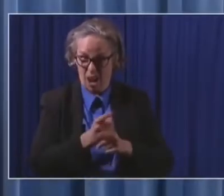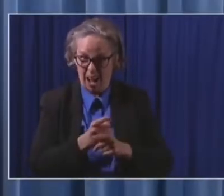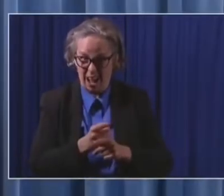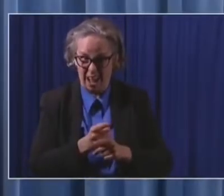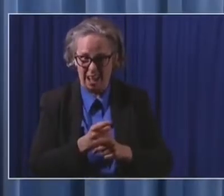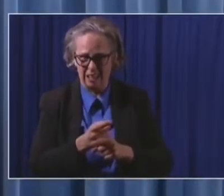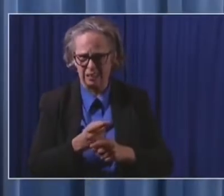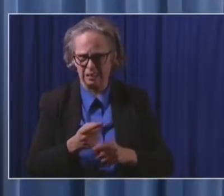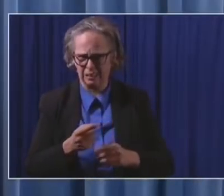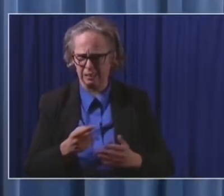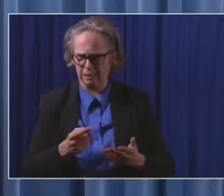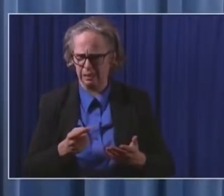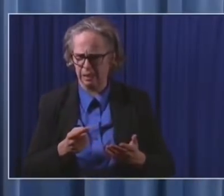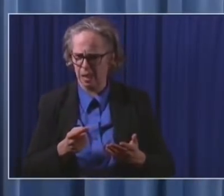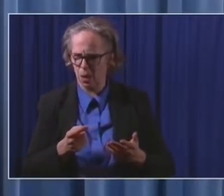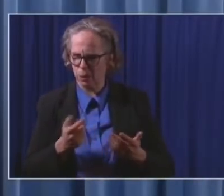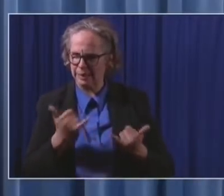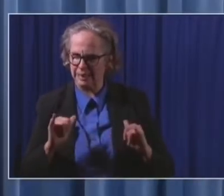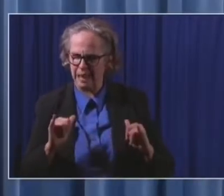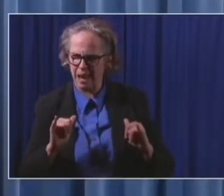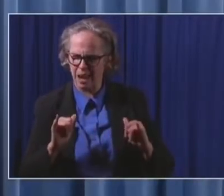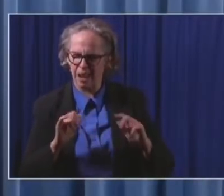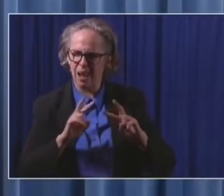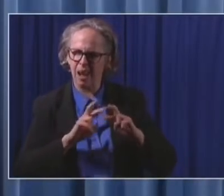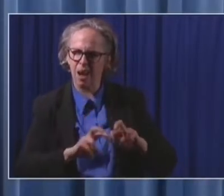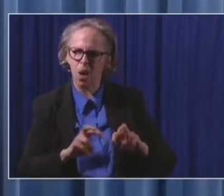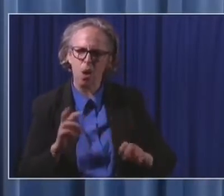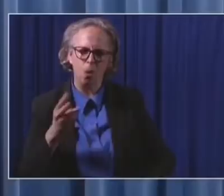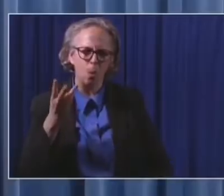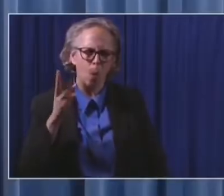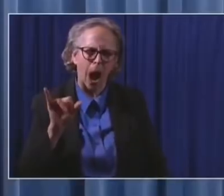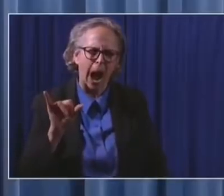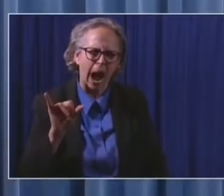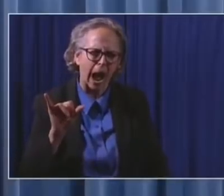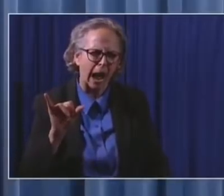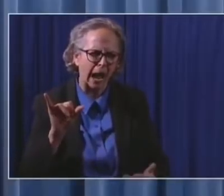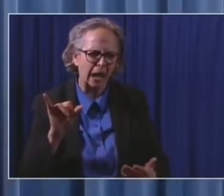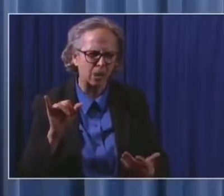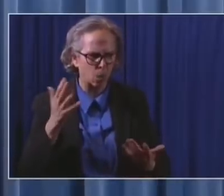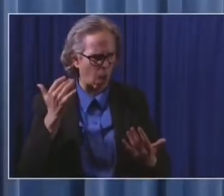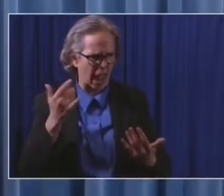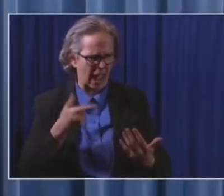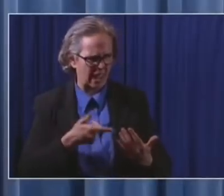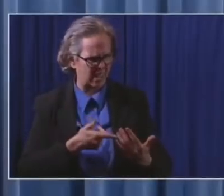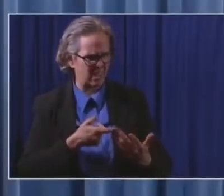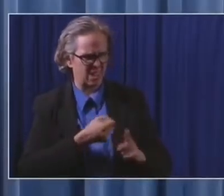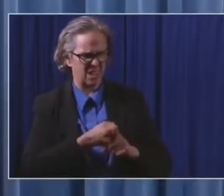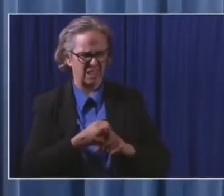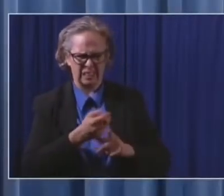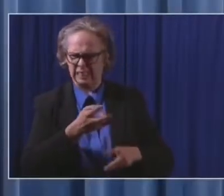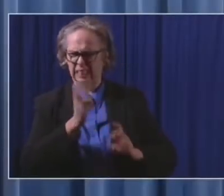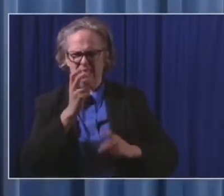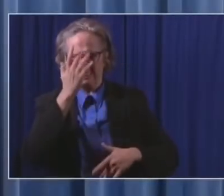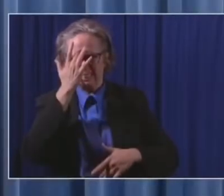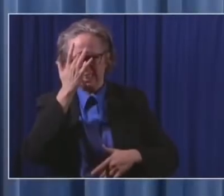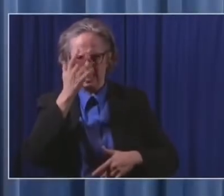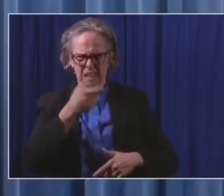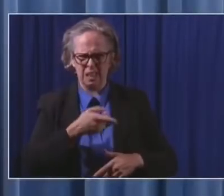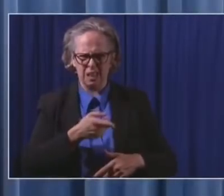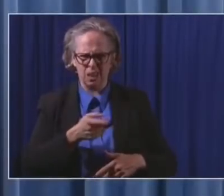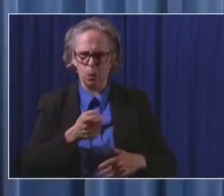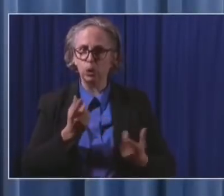you also are seeing that you have more younger people who are getting sick. That has not really played out fully